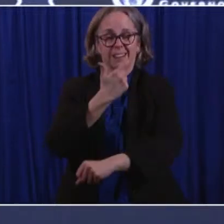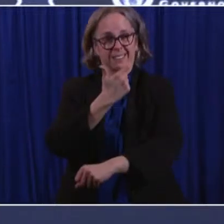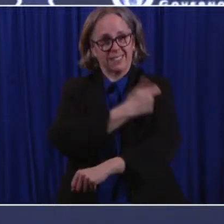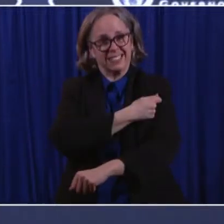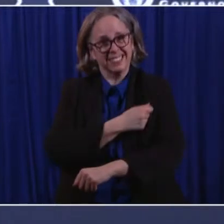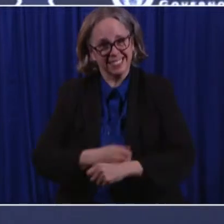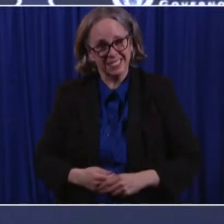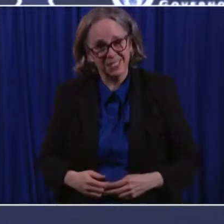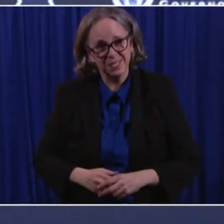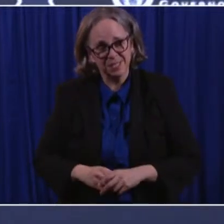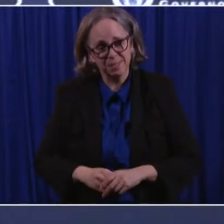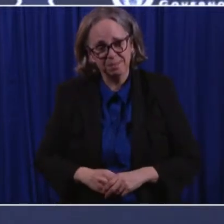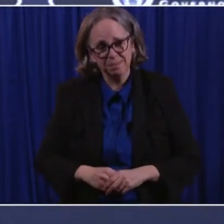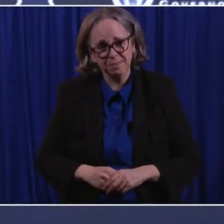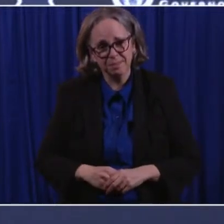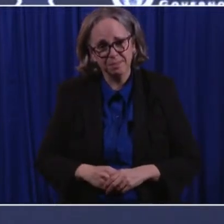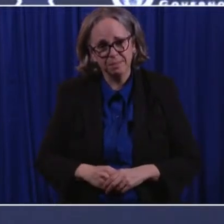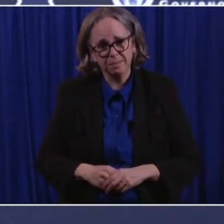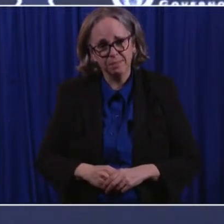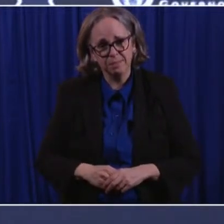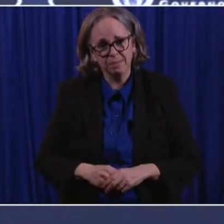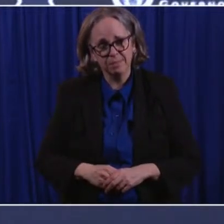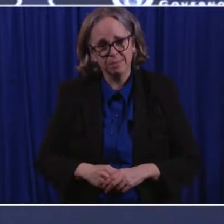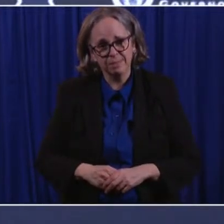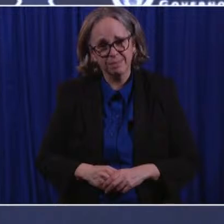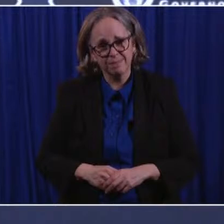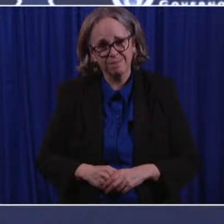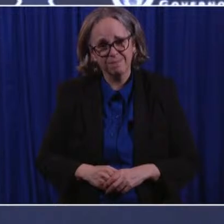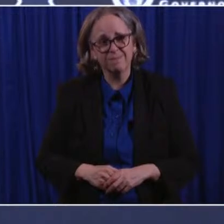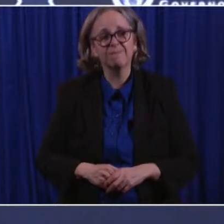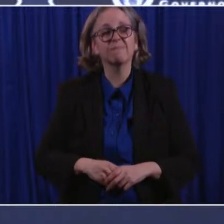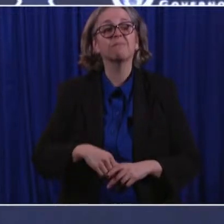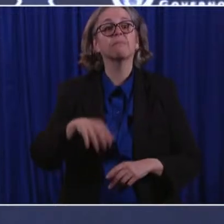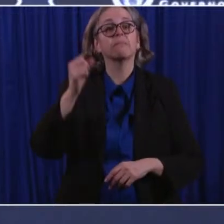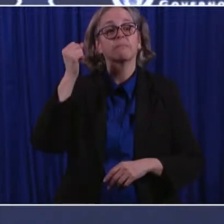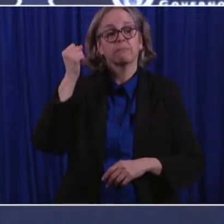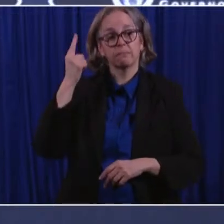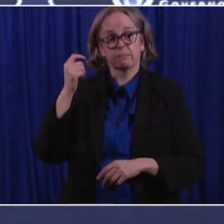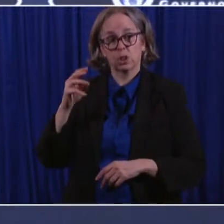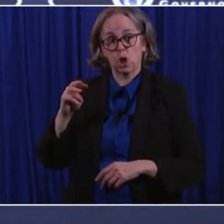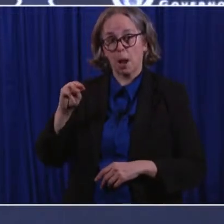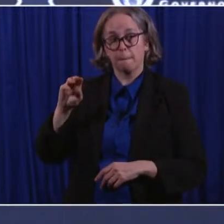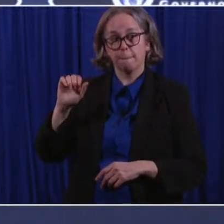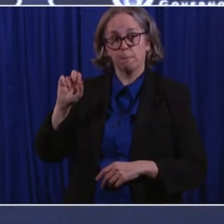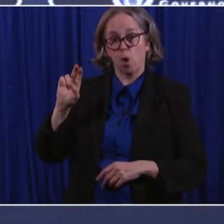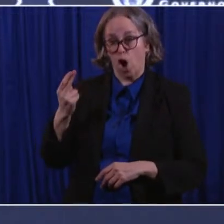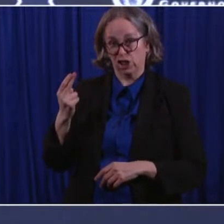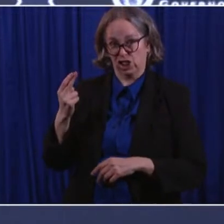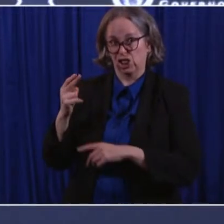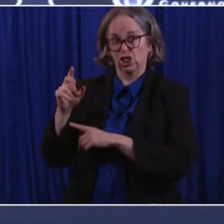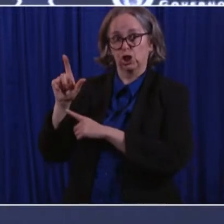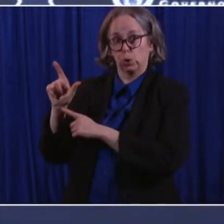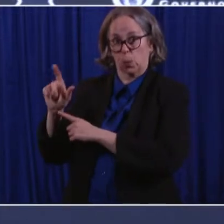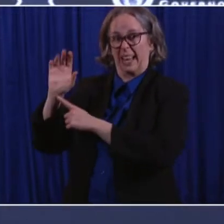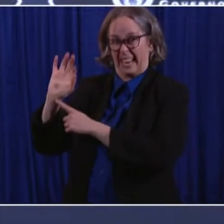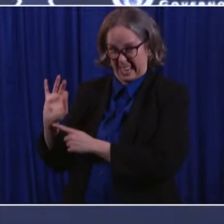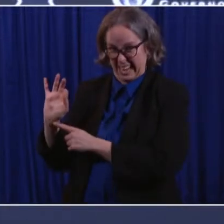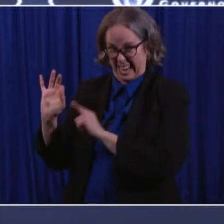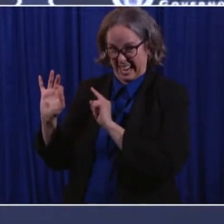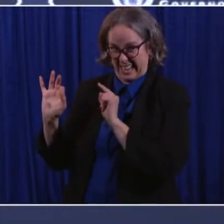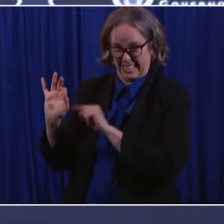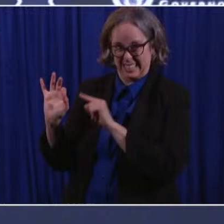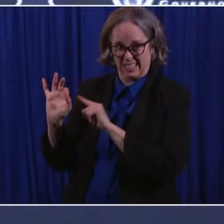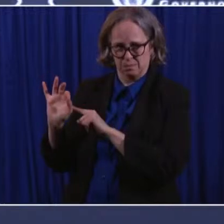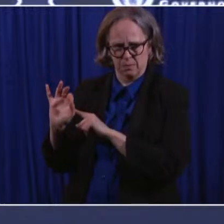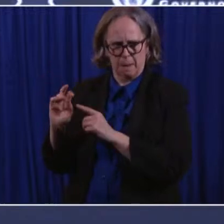The website, on March 29th, the website will open appointments for all Ohioans age 16 and up to book appointments,